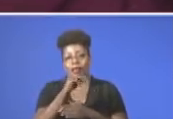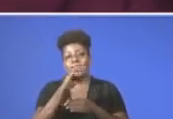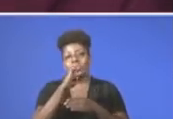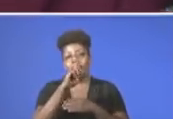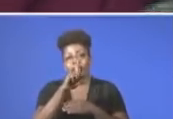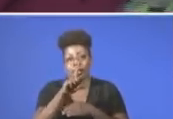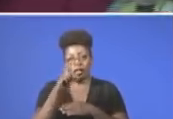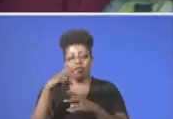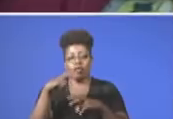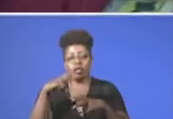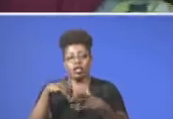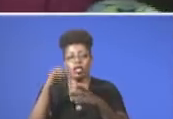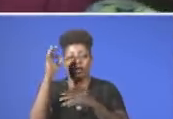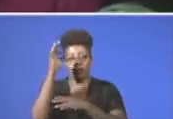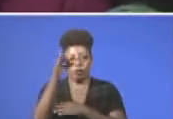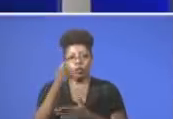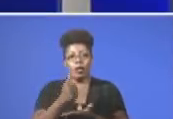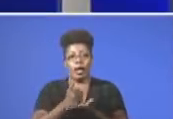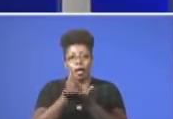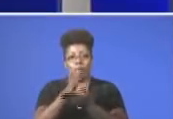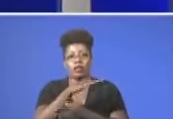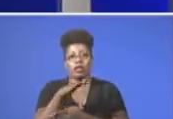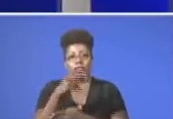of these children see better.